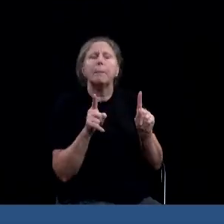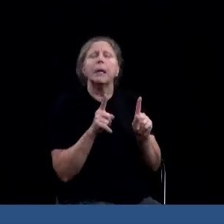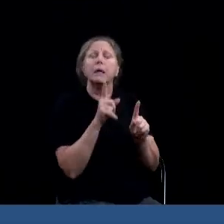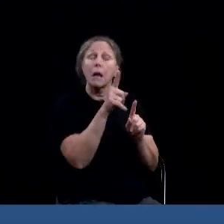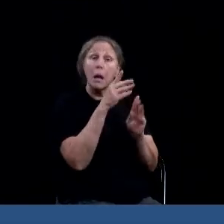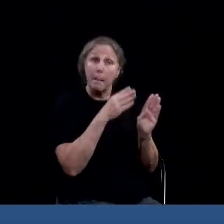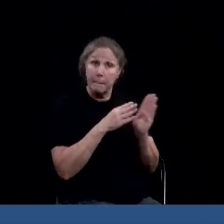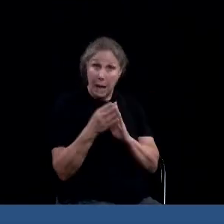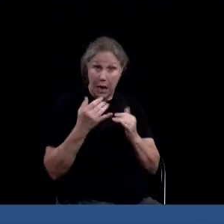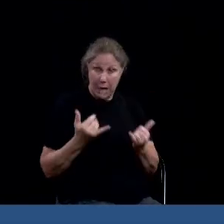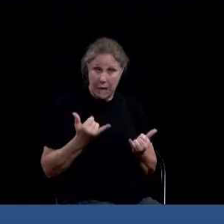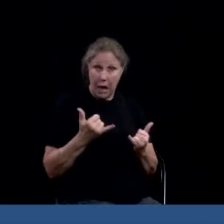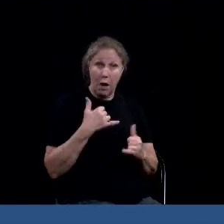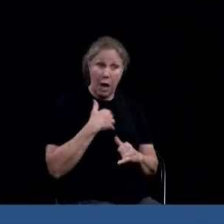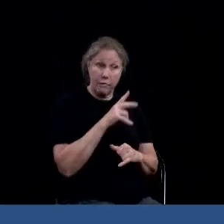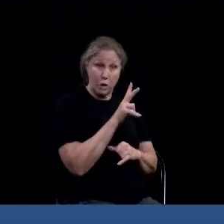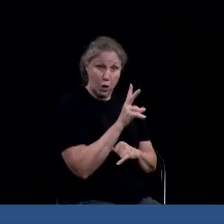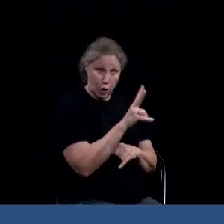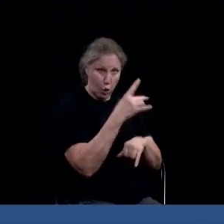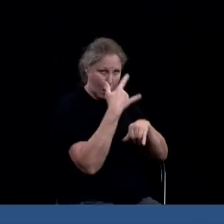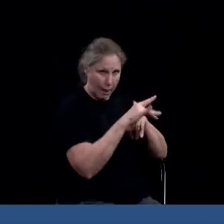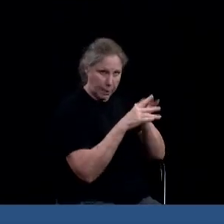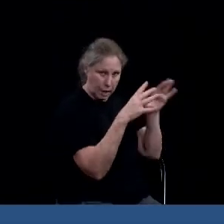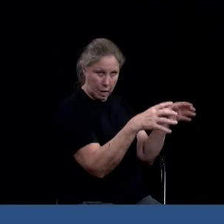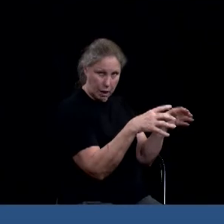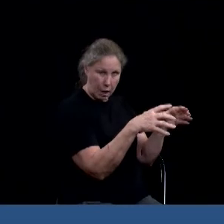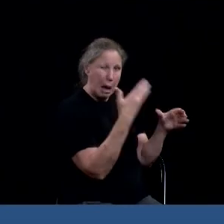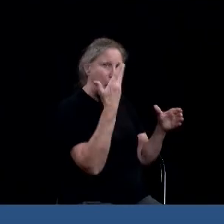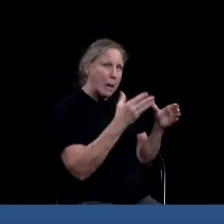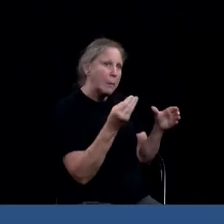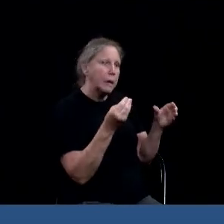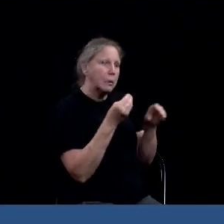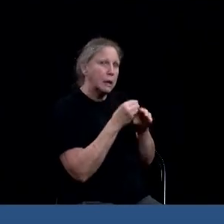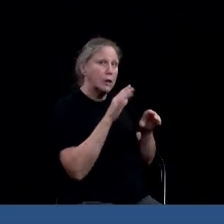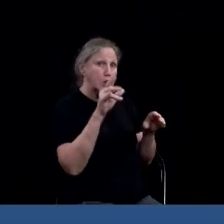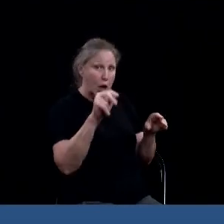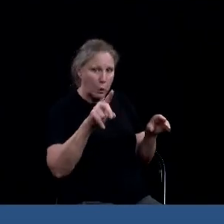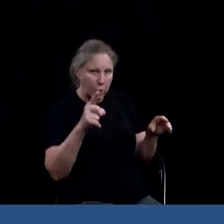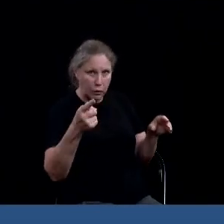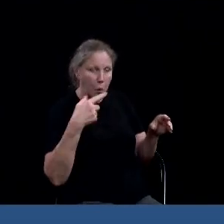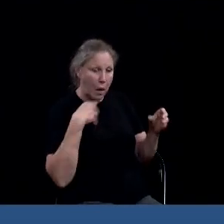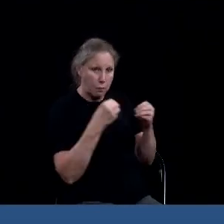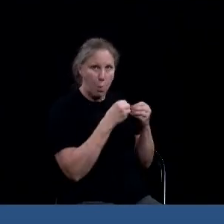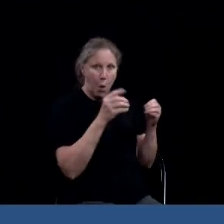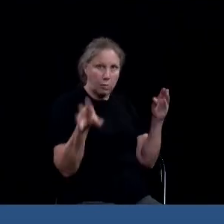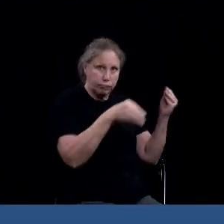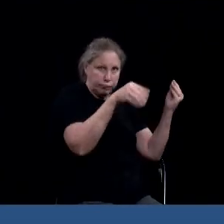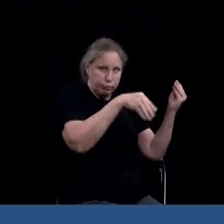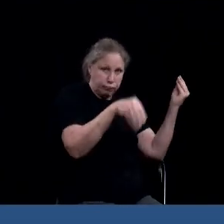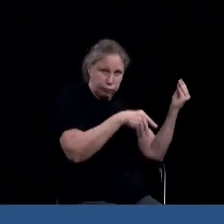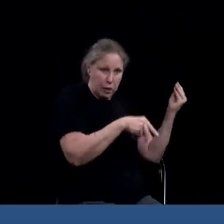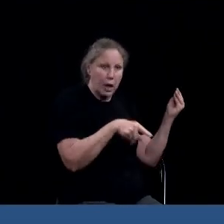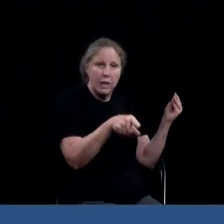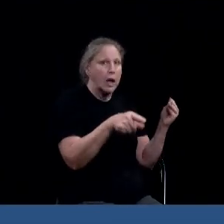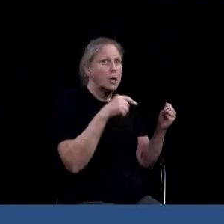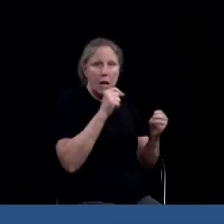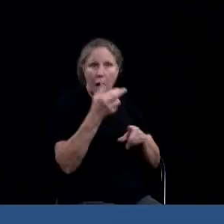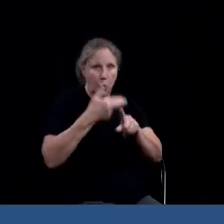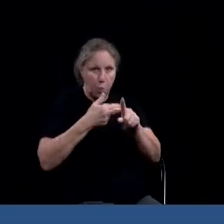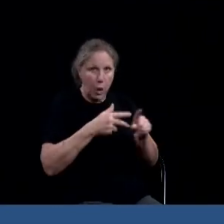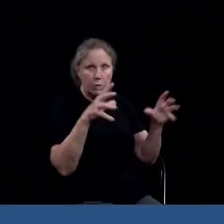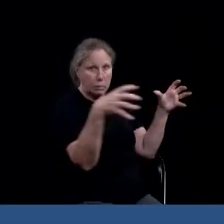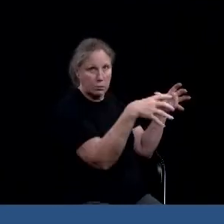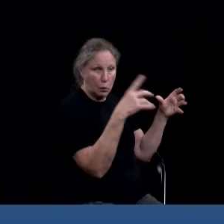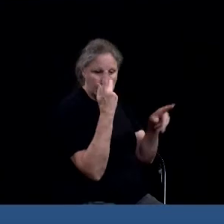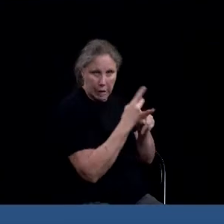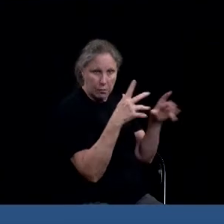with possibly more between now and January that you'll hold on to for the purpose of renovation. Is the plan basically to whatever that set number is,